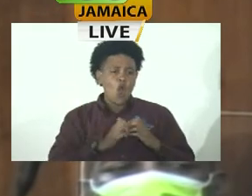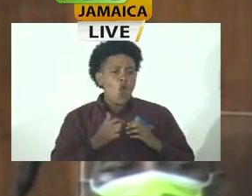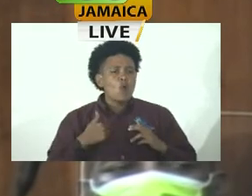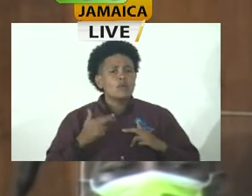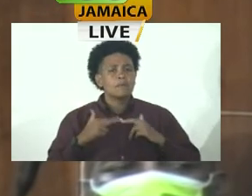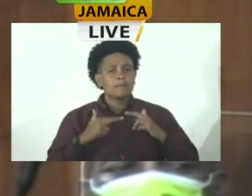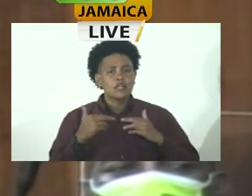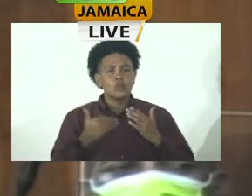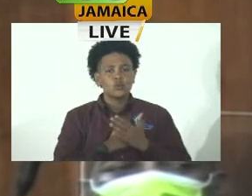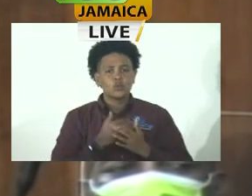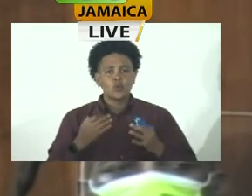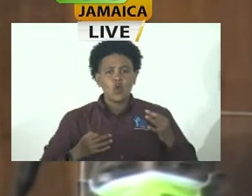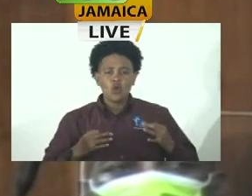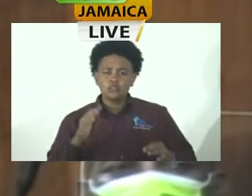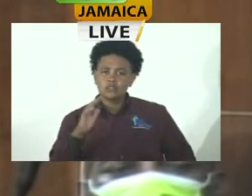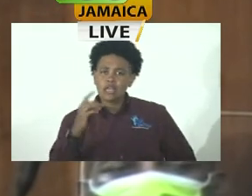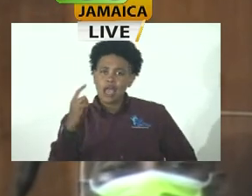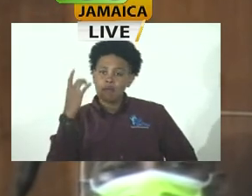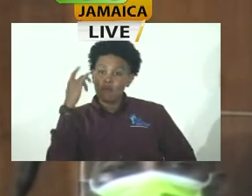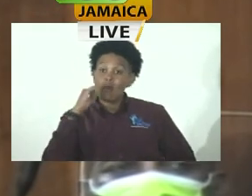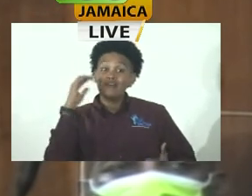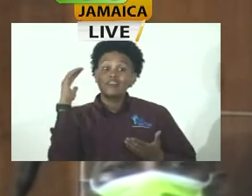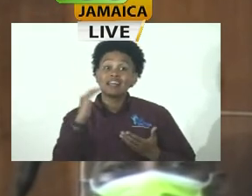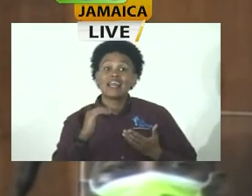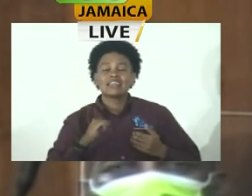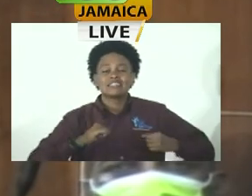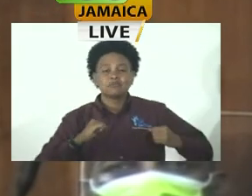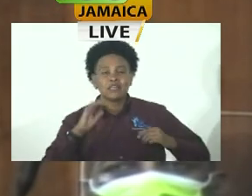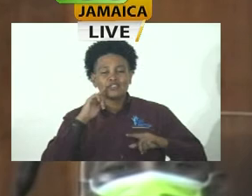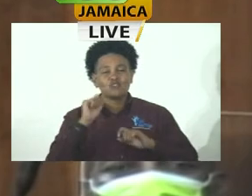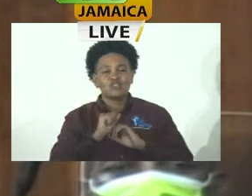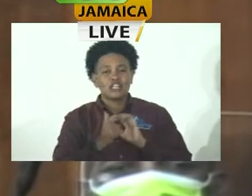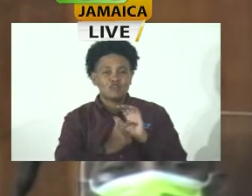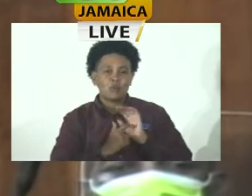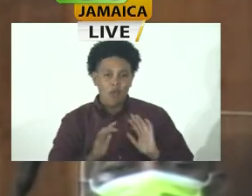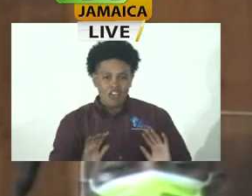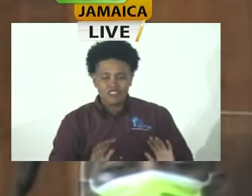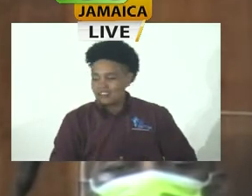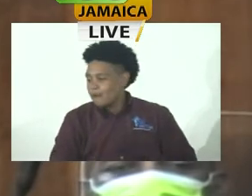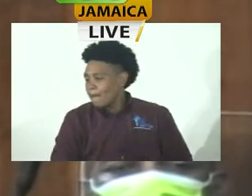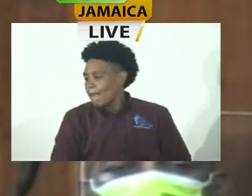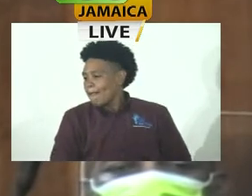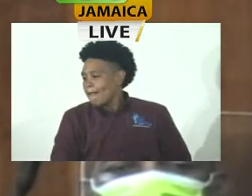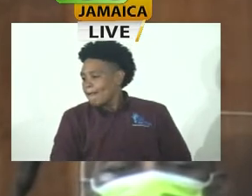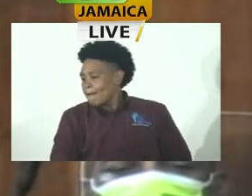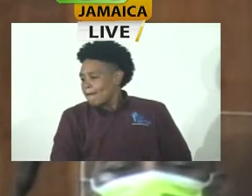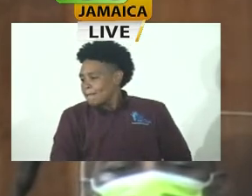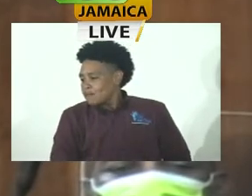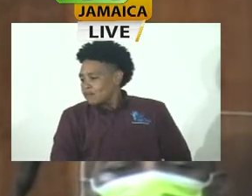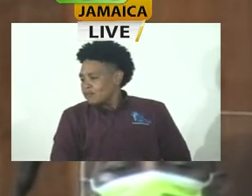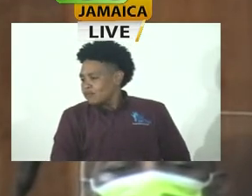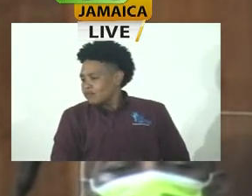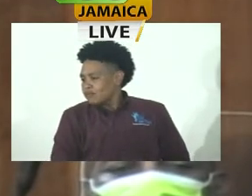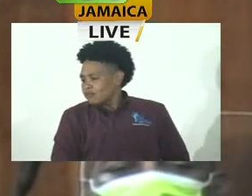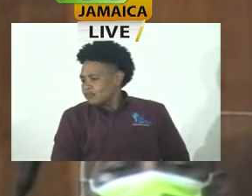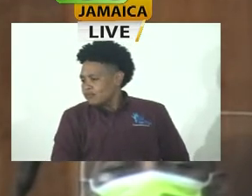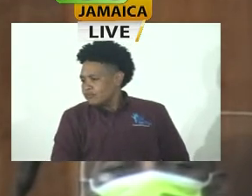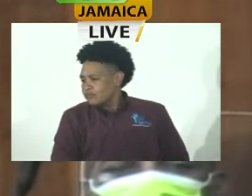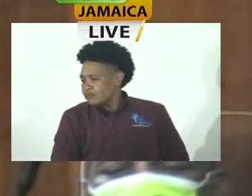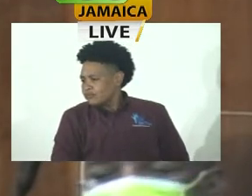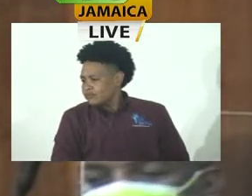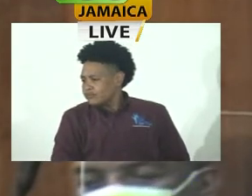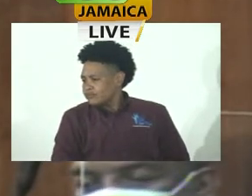courts because less space will be required madam speaker court efficiency